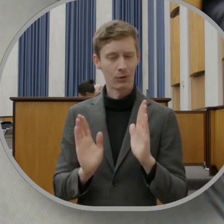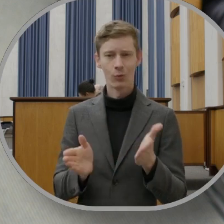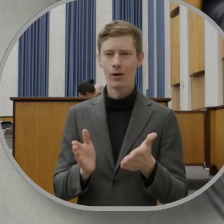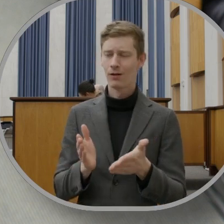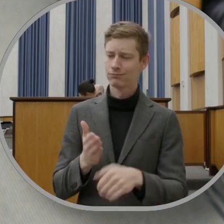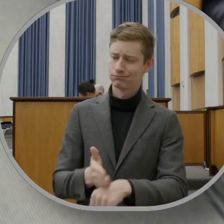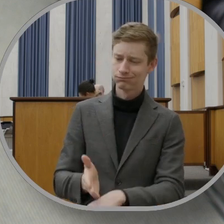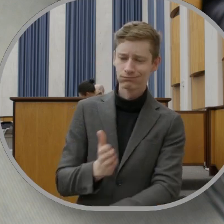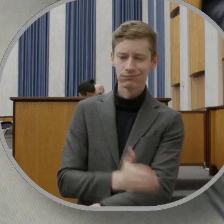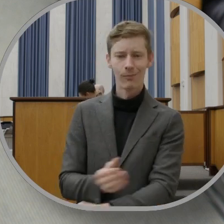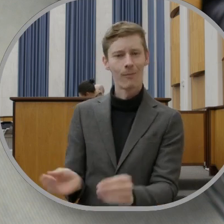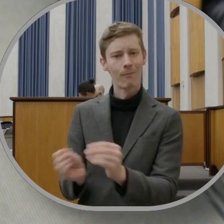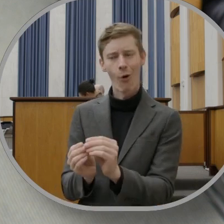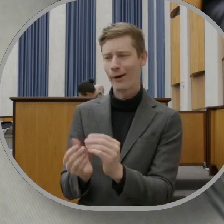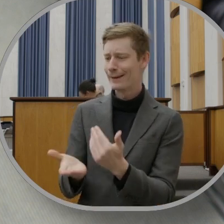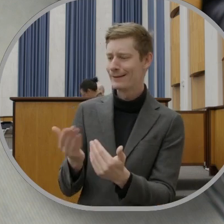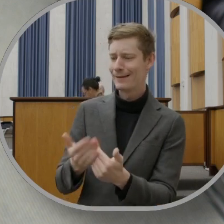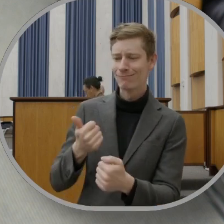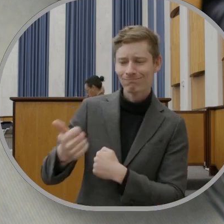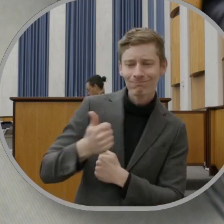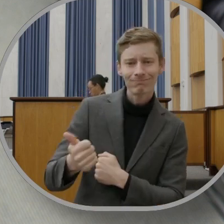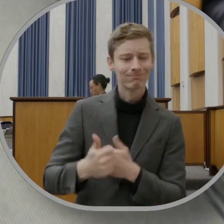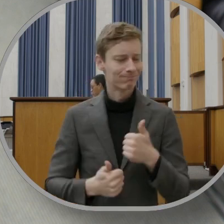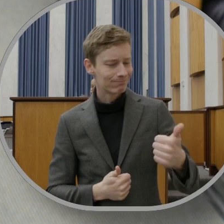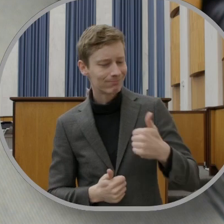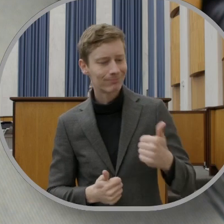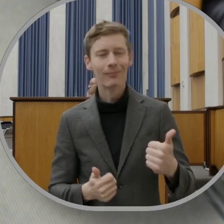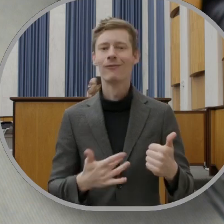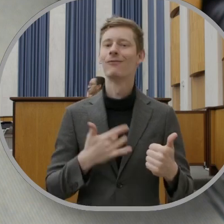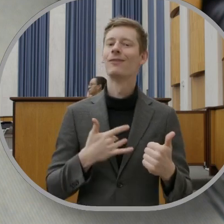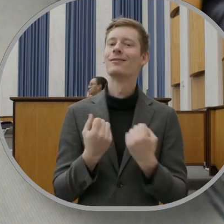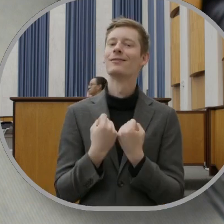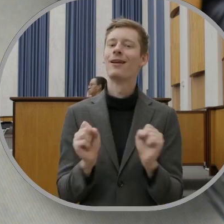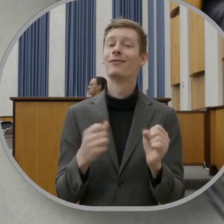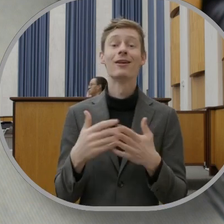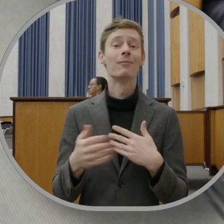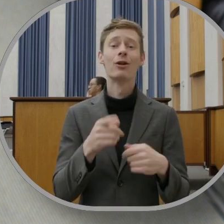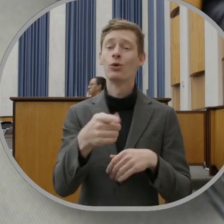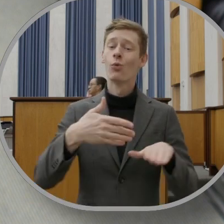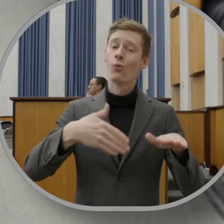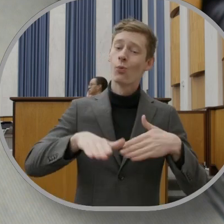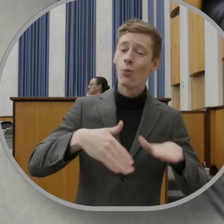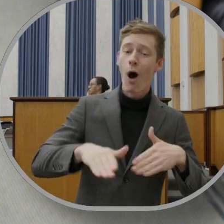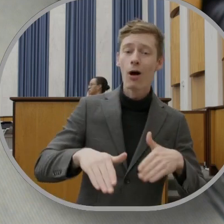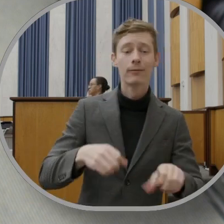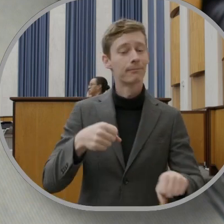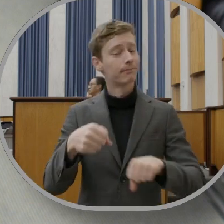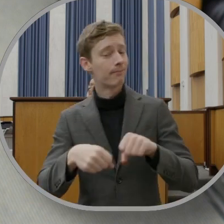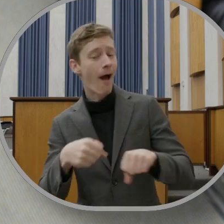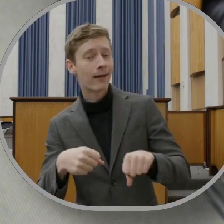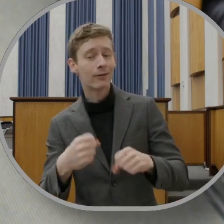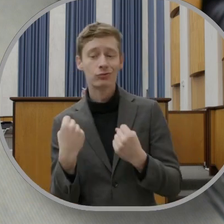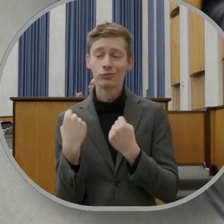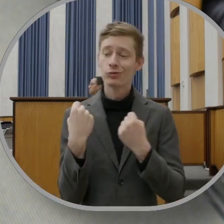great city and promote the safety of all of our residents. So whether you walk, whether you bike, drive,